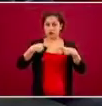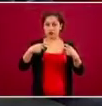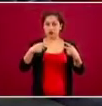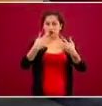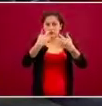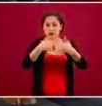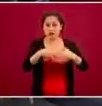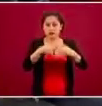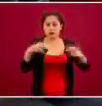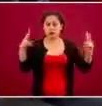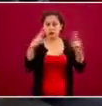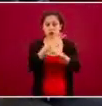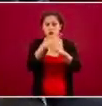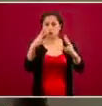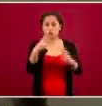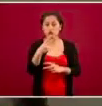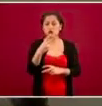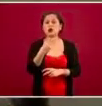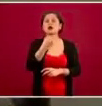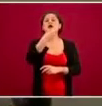how many